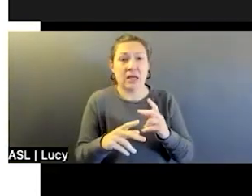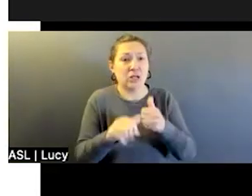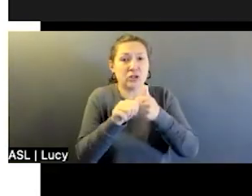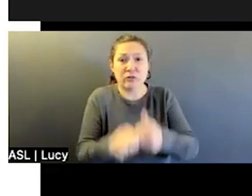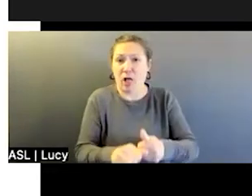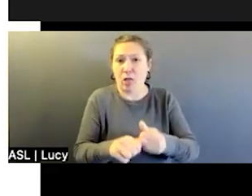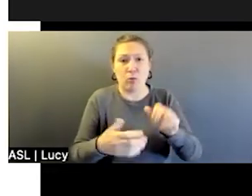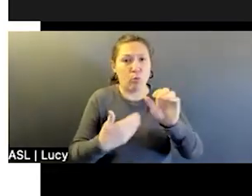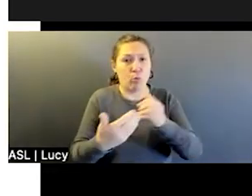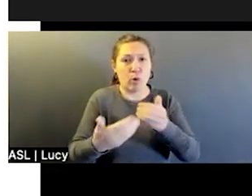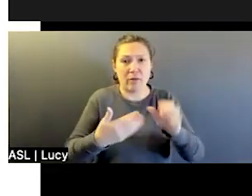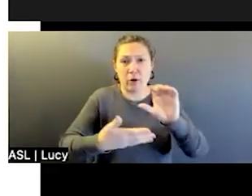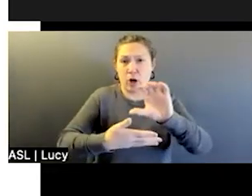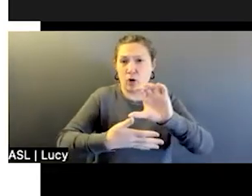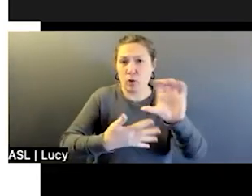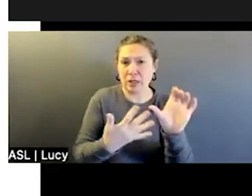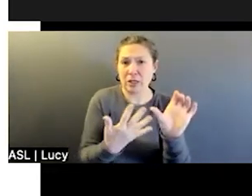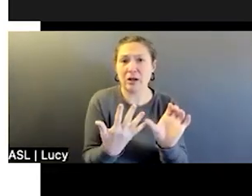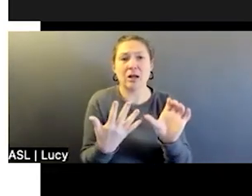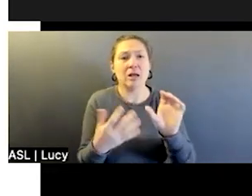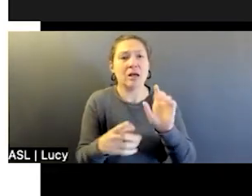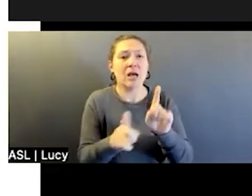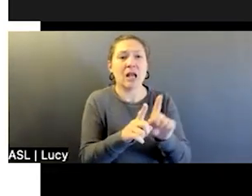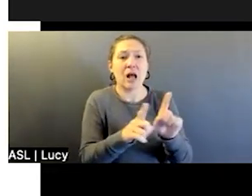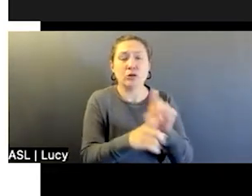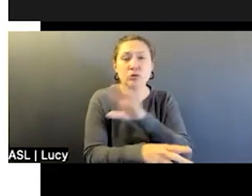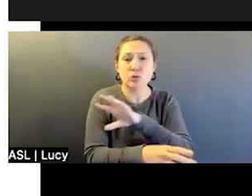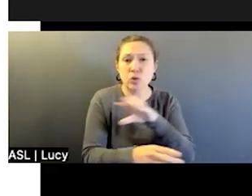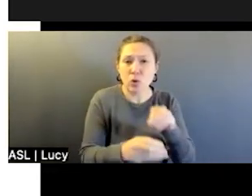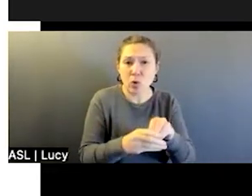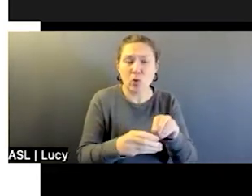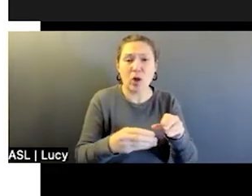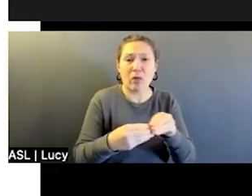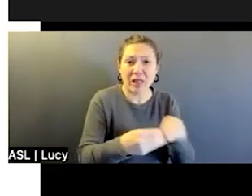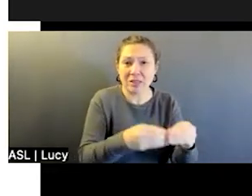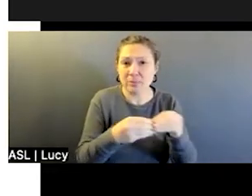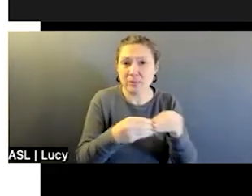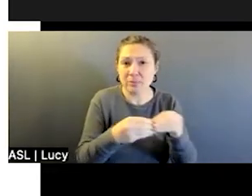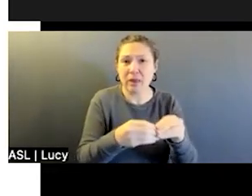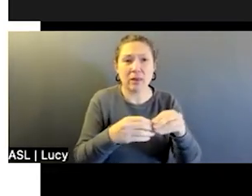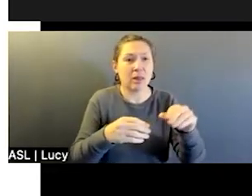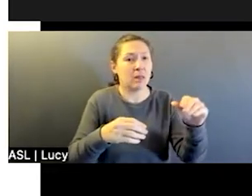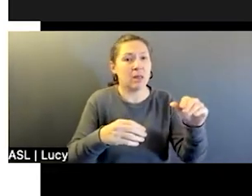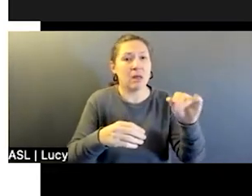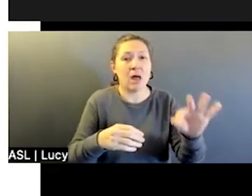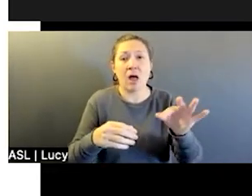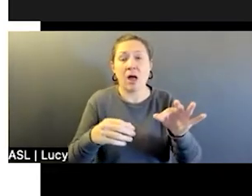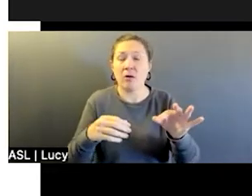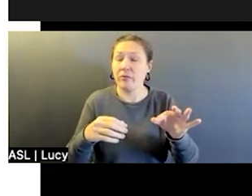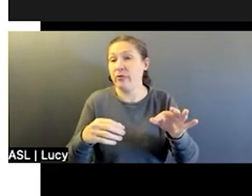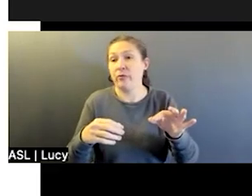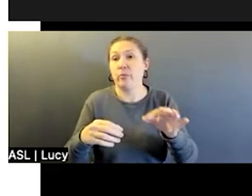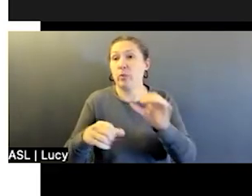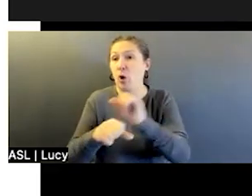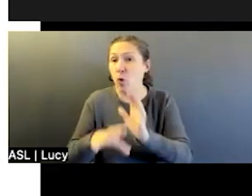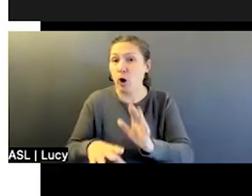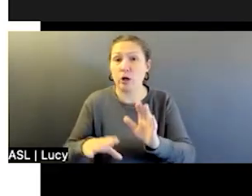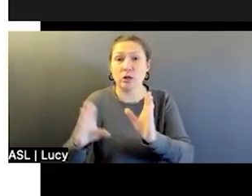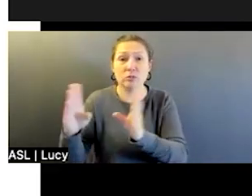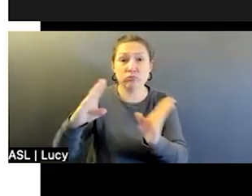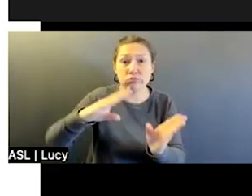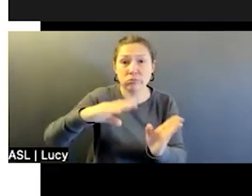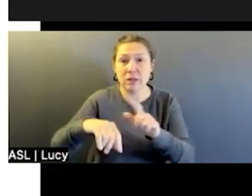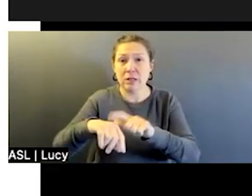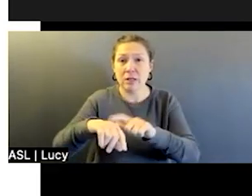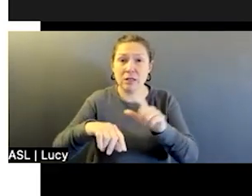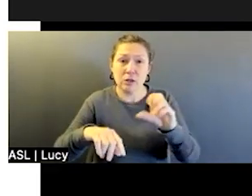related to the flexibility, so the different languages the workers can speak. And it's a procedural,